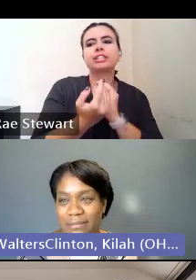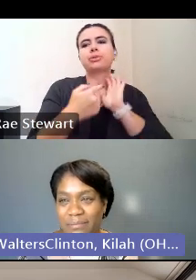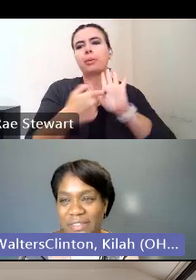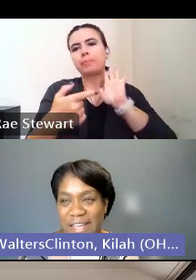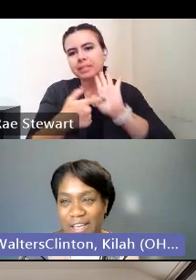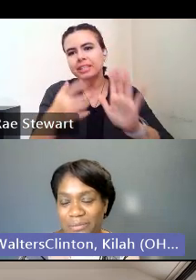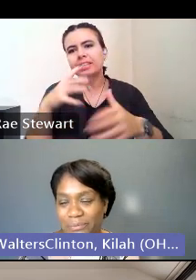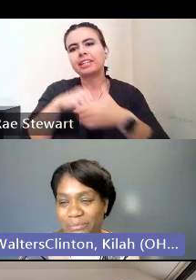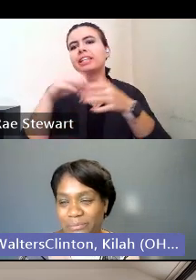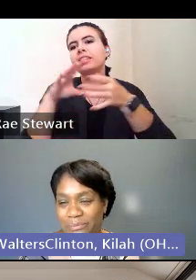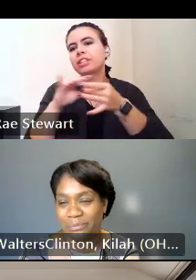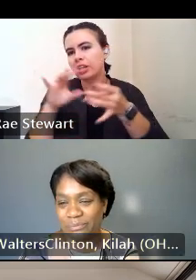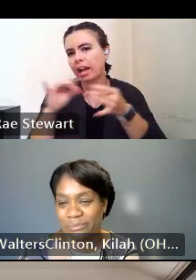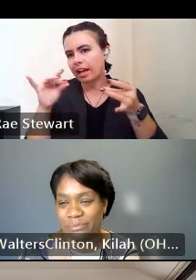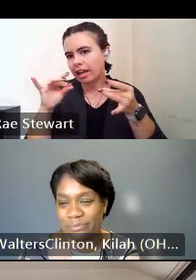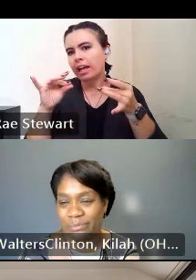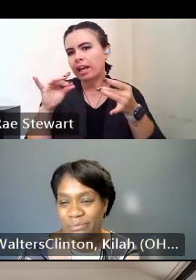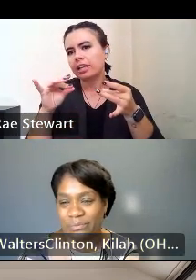this meeting. Thank you.